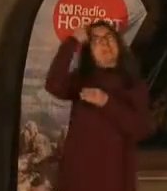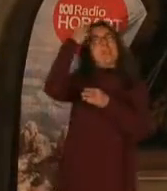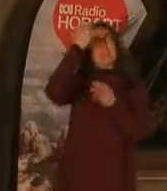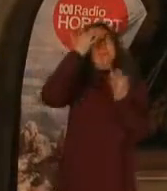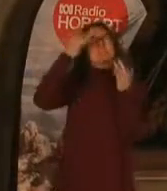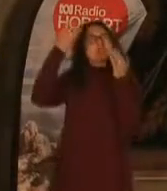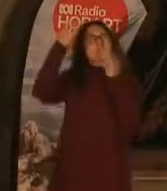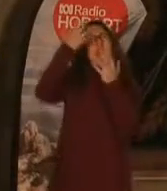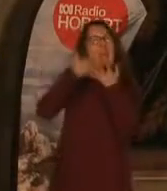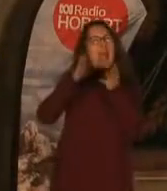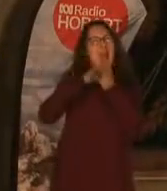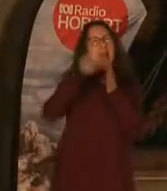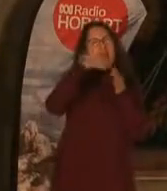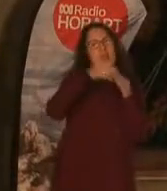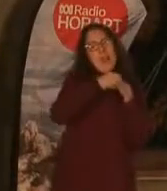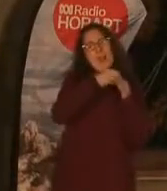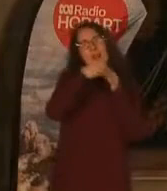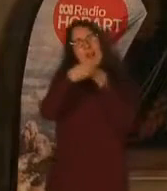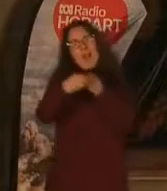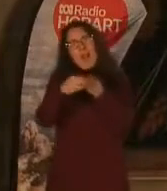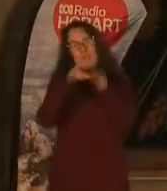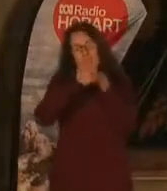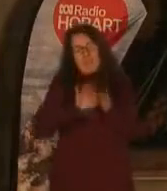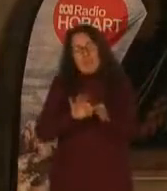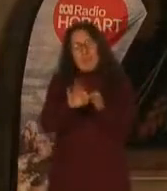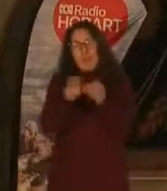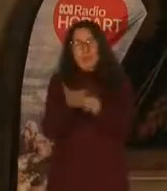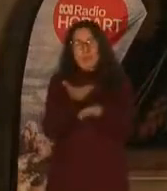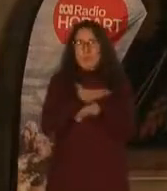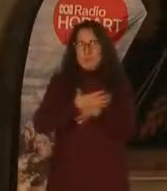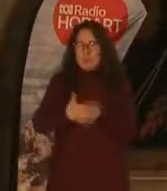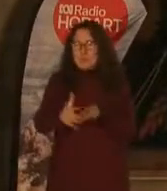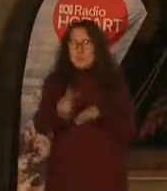next inquiry in Indigenous knowledge?